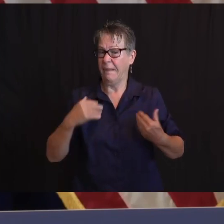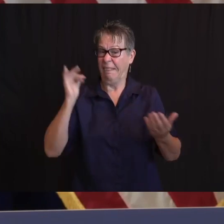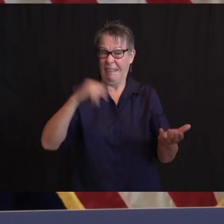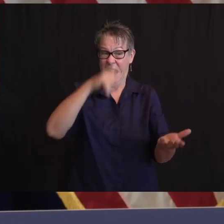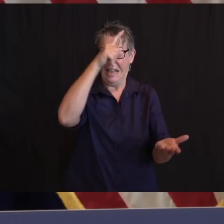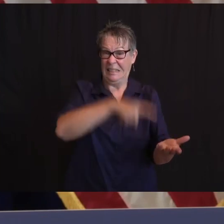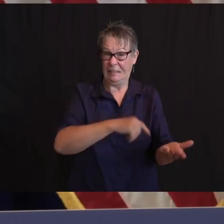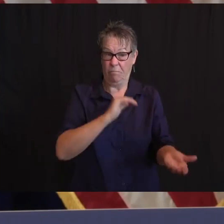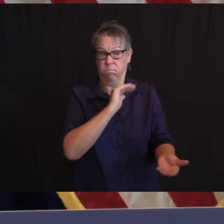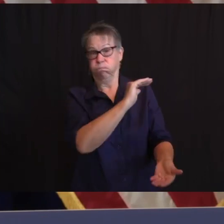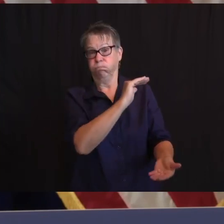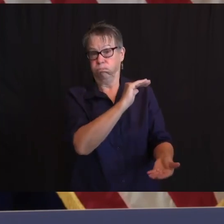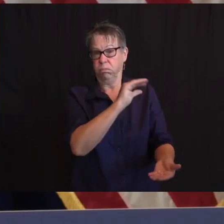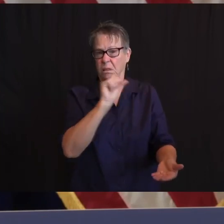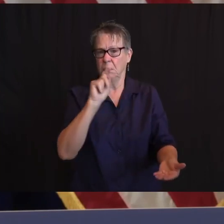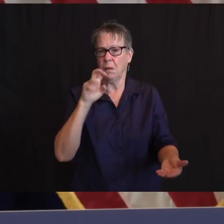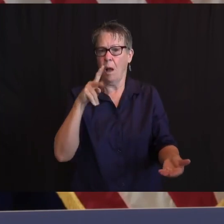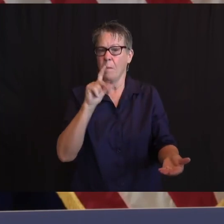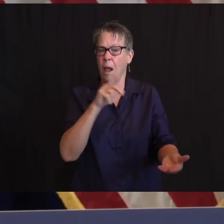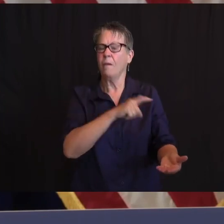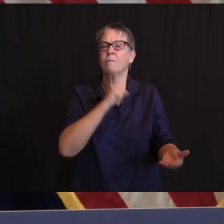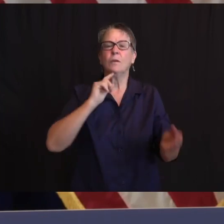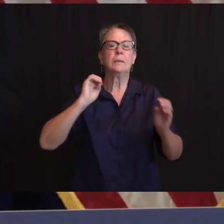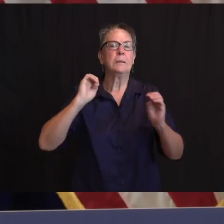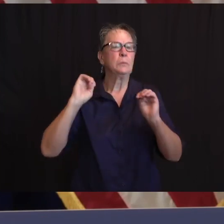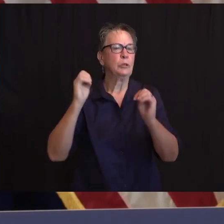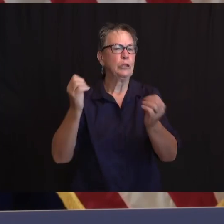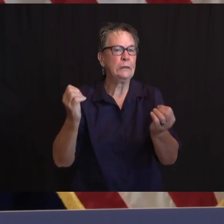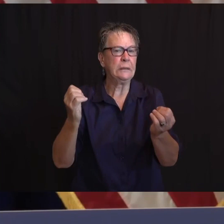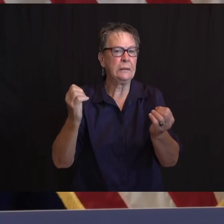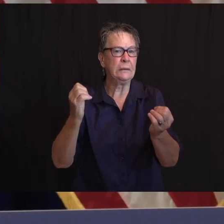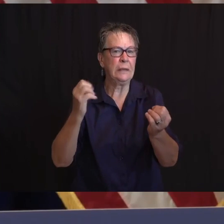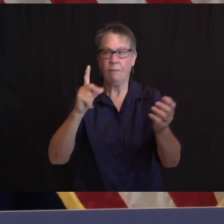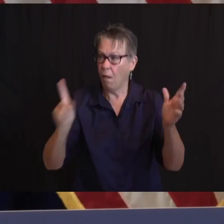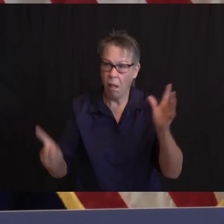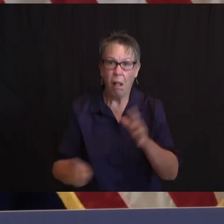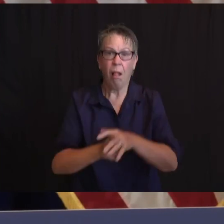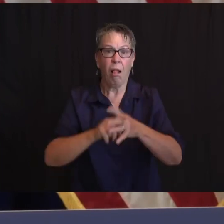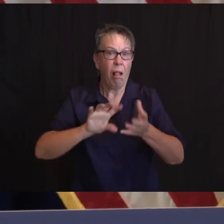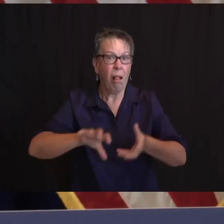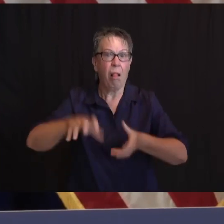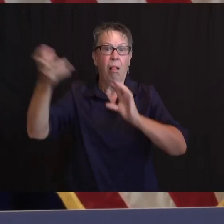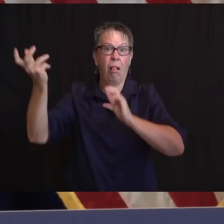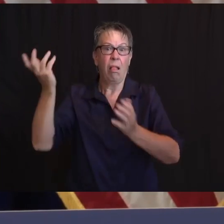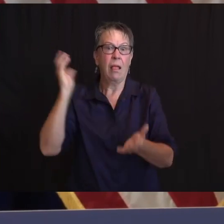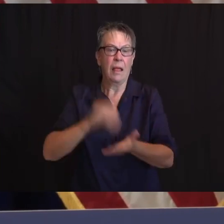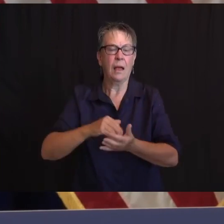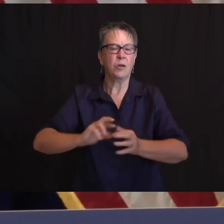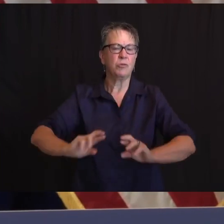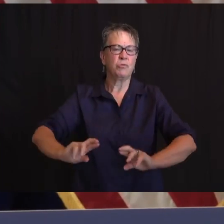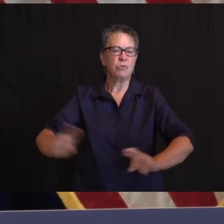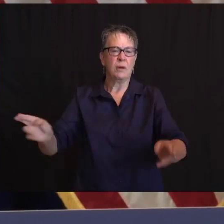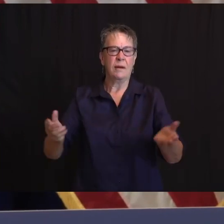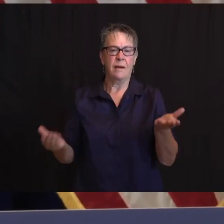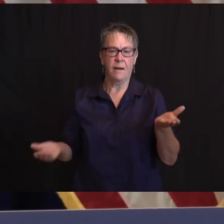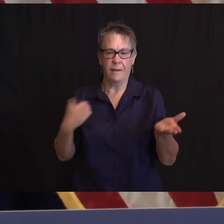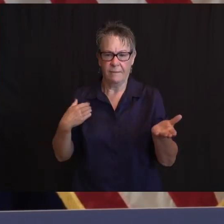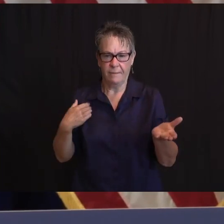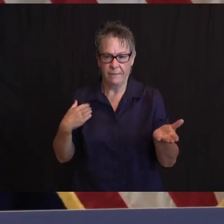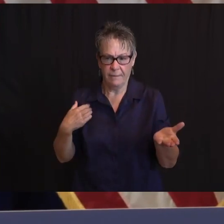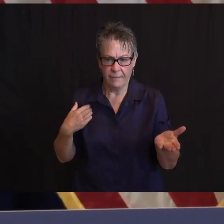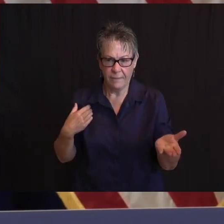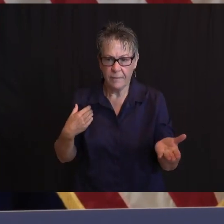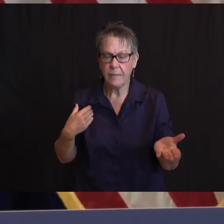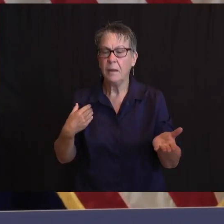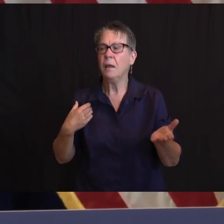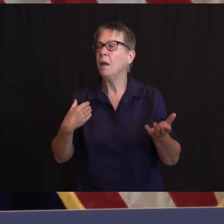usage. The stockpile will only be used in the event that we experience extreme PPE shortages, again similar to earlier, due to supply chain